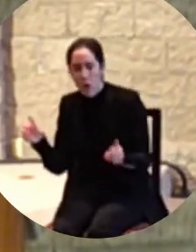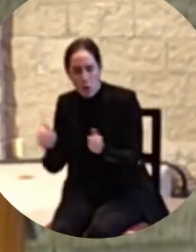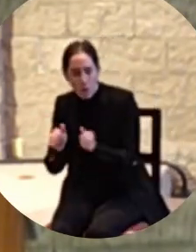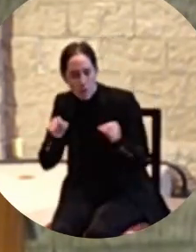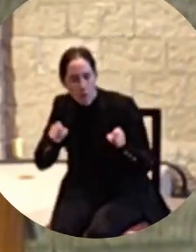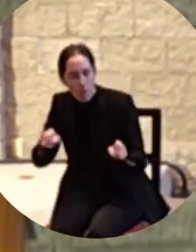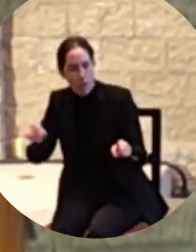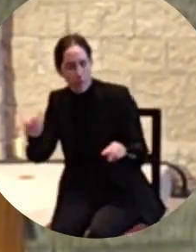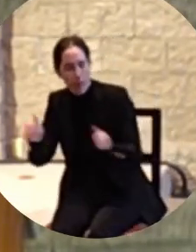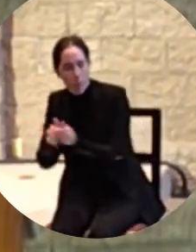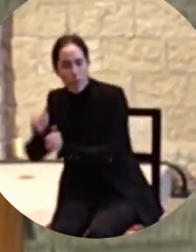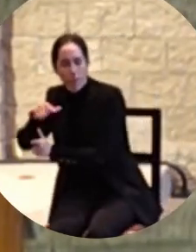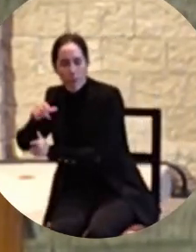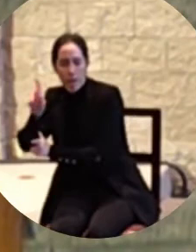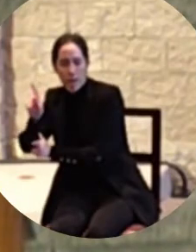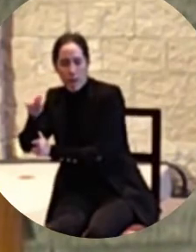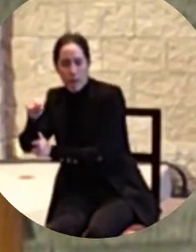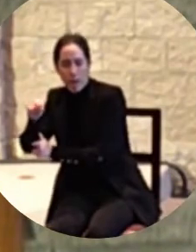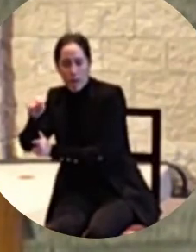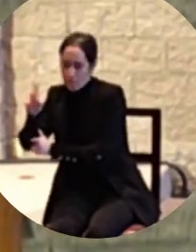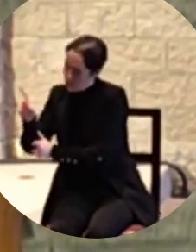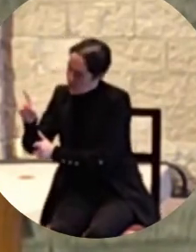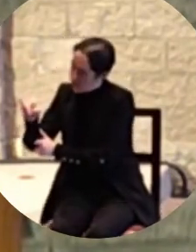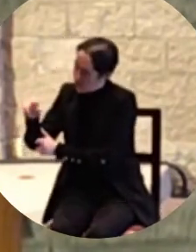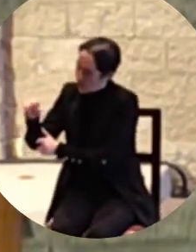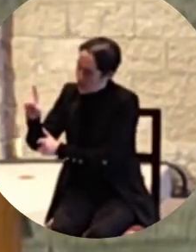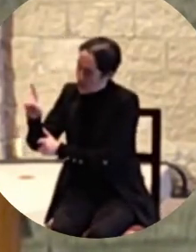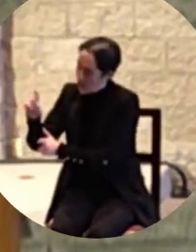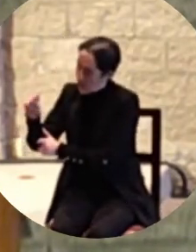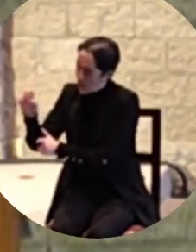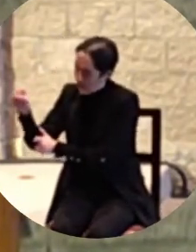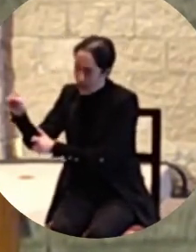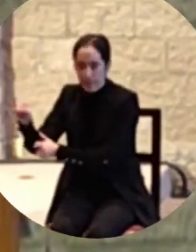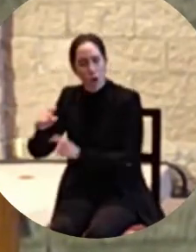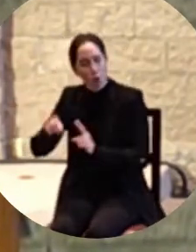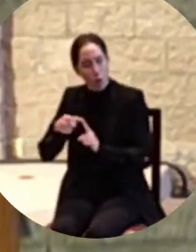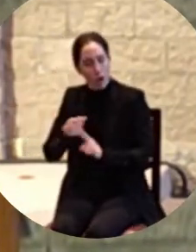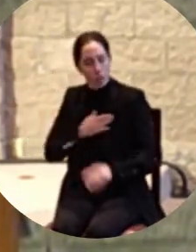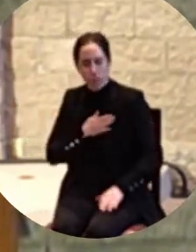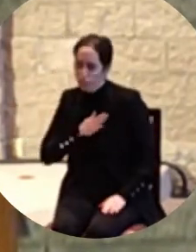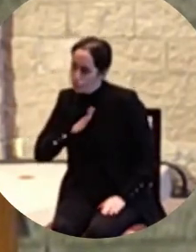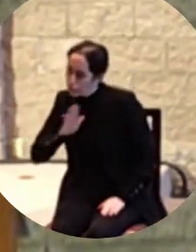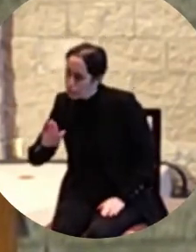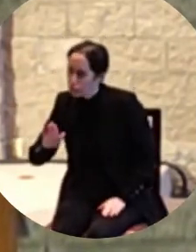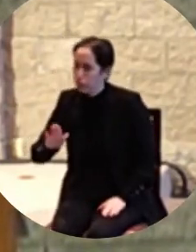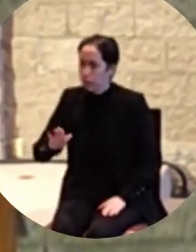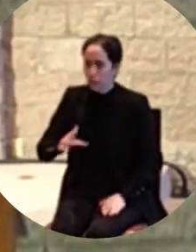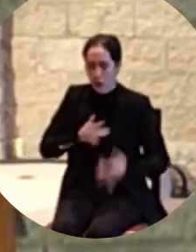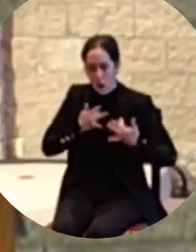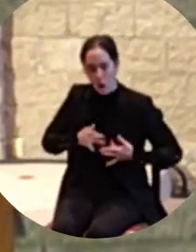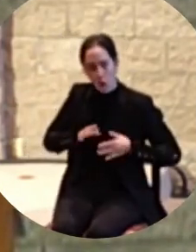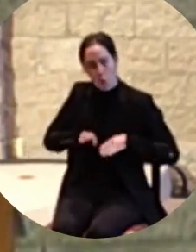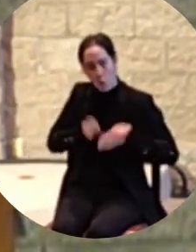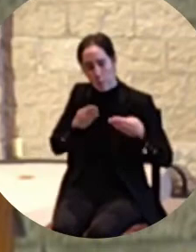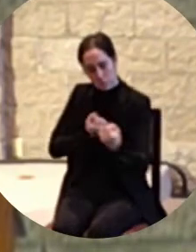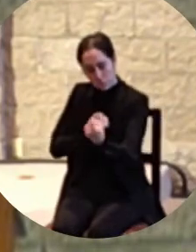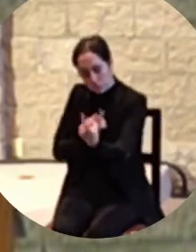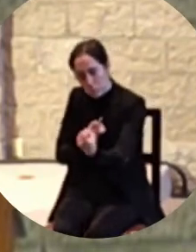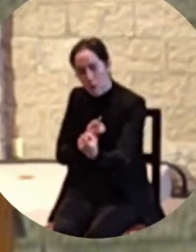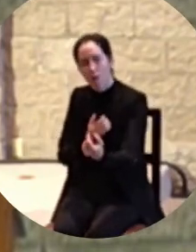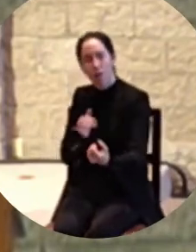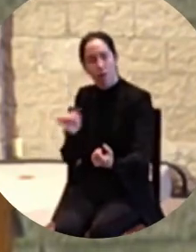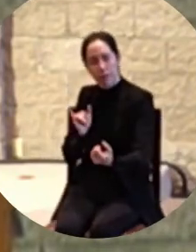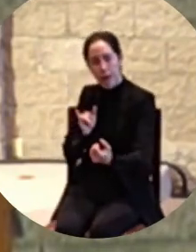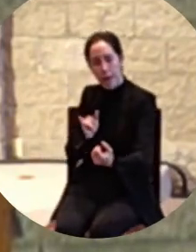of divine love. Both giving and receiving are essential to this current of